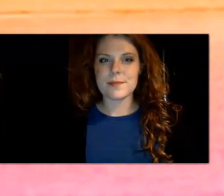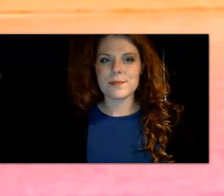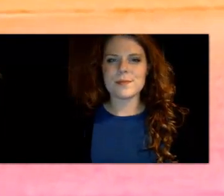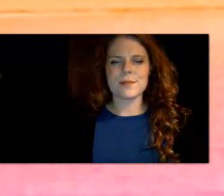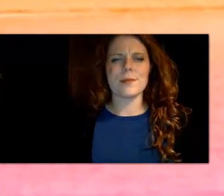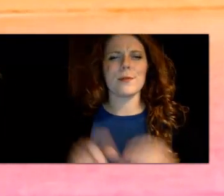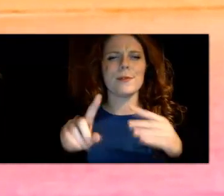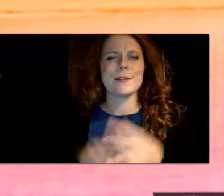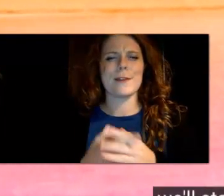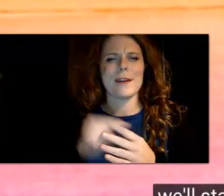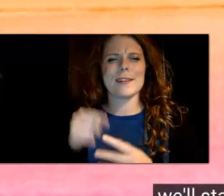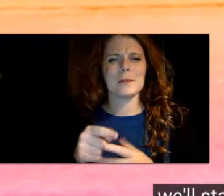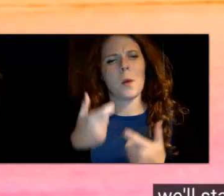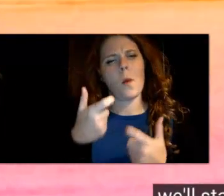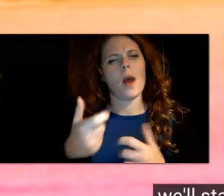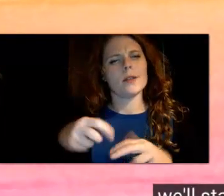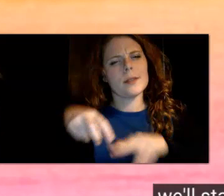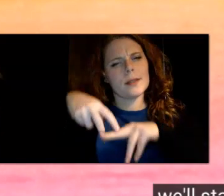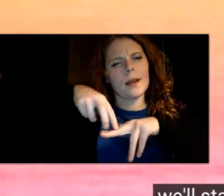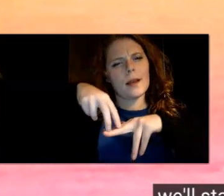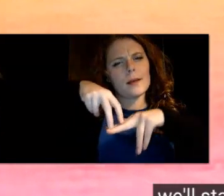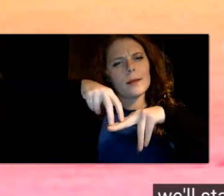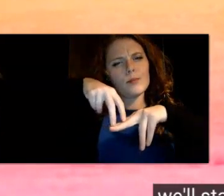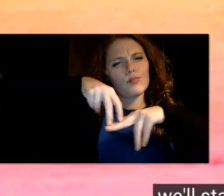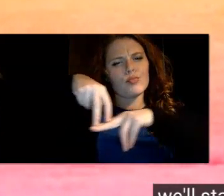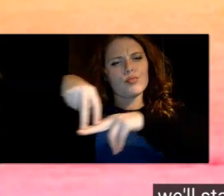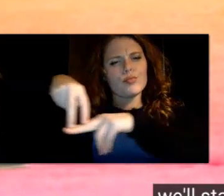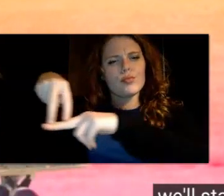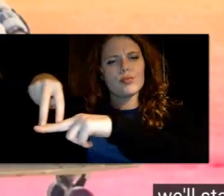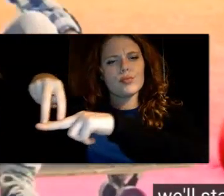We'll start this lesson off by watching a skateboard sliding along the pavement.